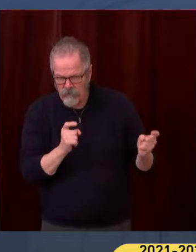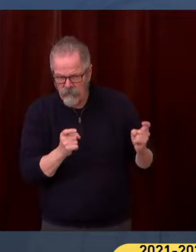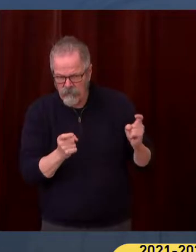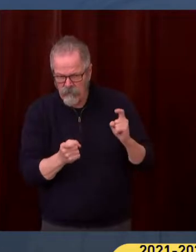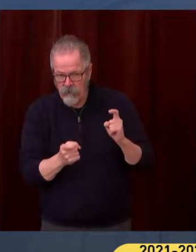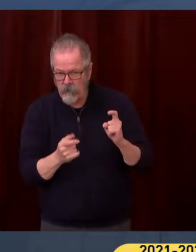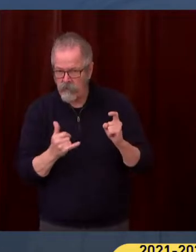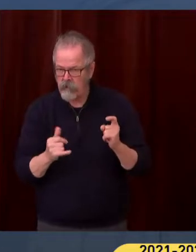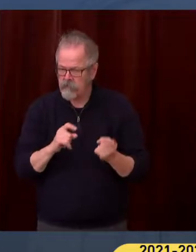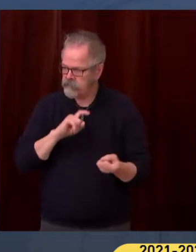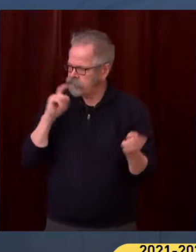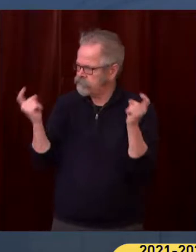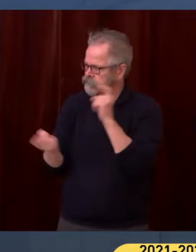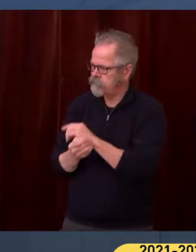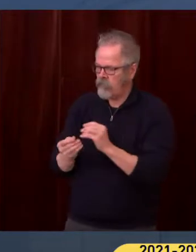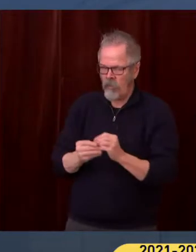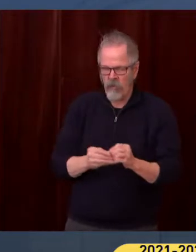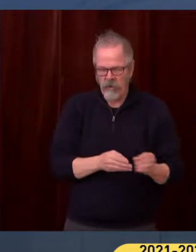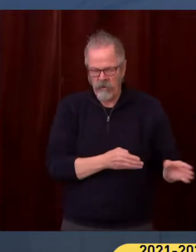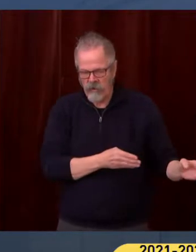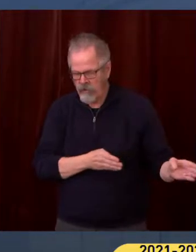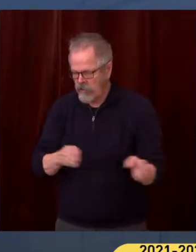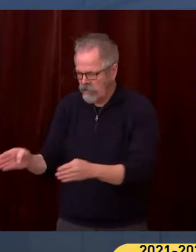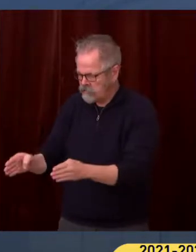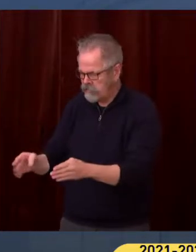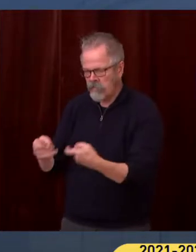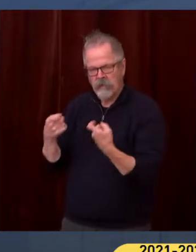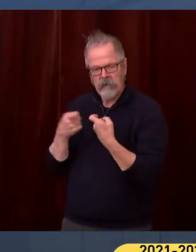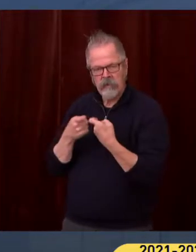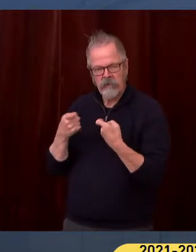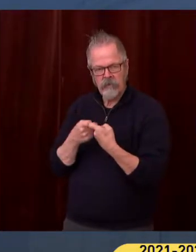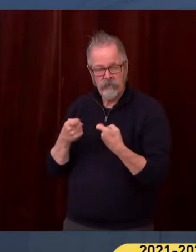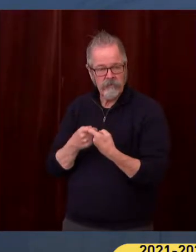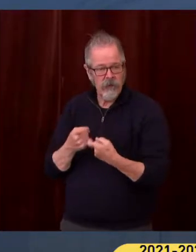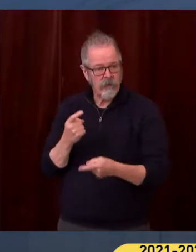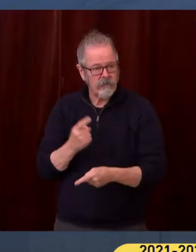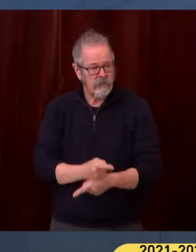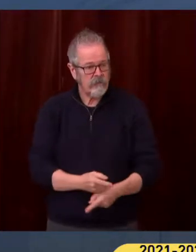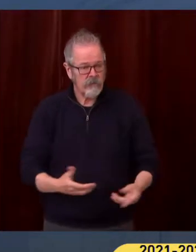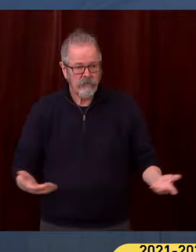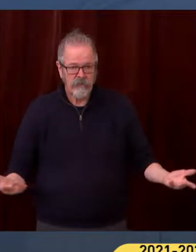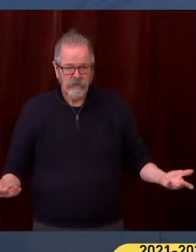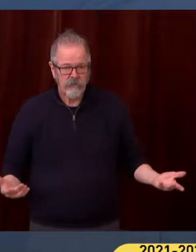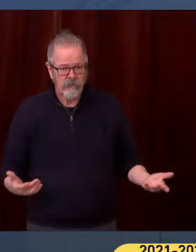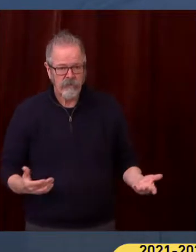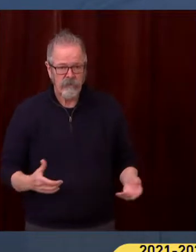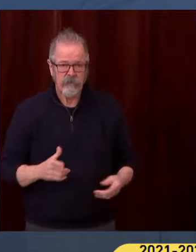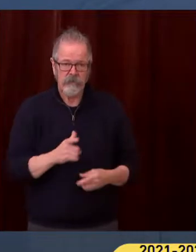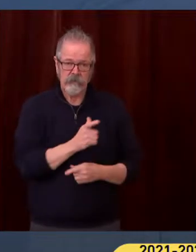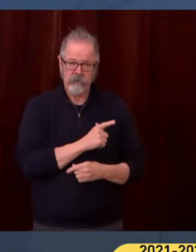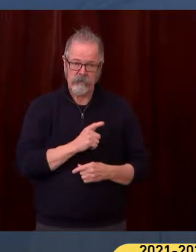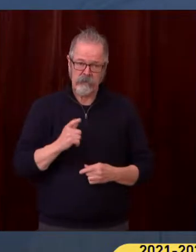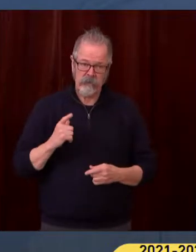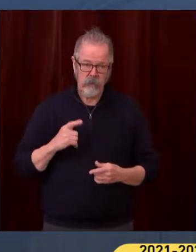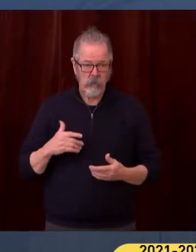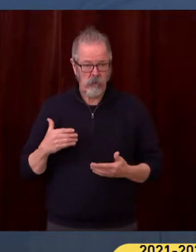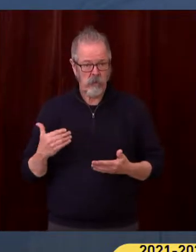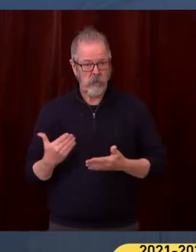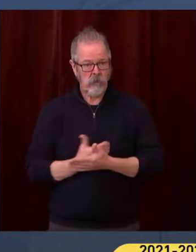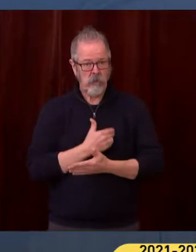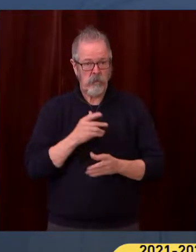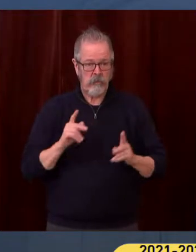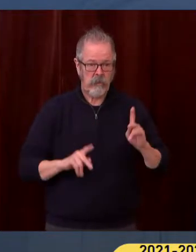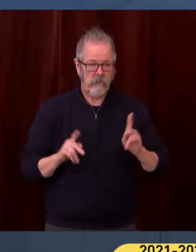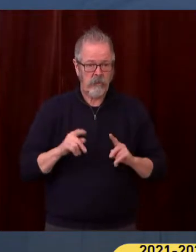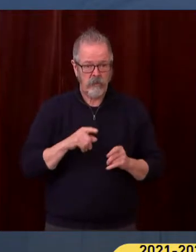we've had some new members of the legislature show up. And every one of those new members, at least on the Democratic side, are fully committed to moving the ball on climate change. And